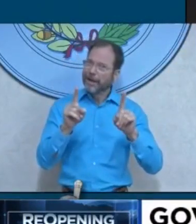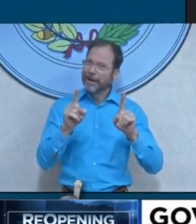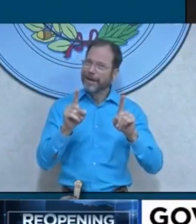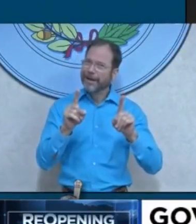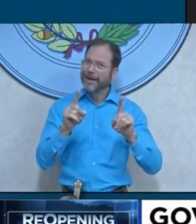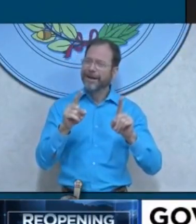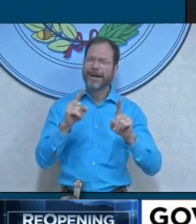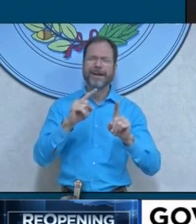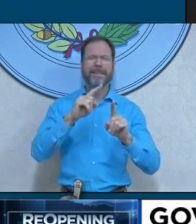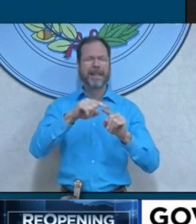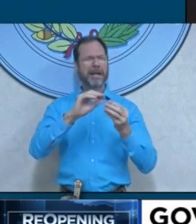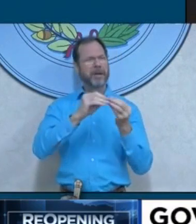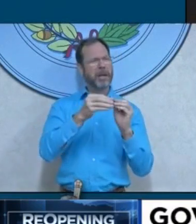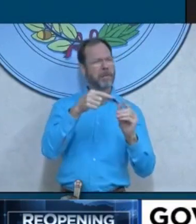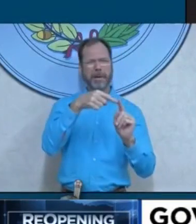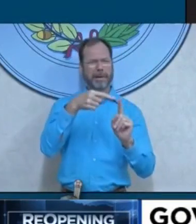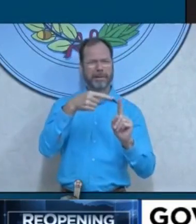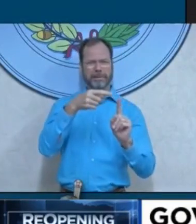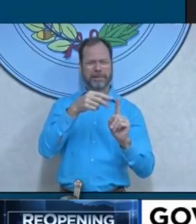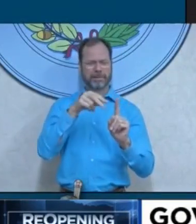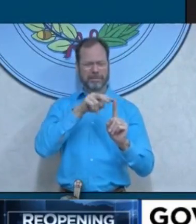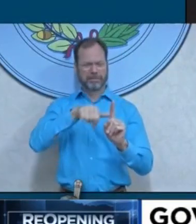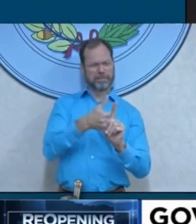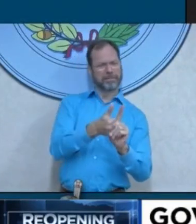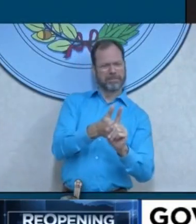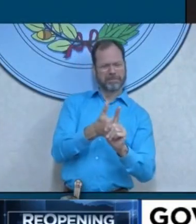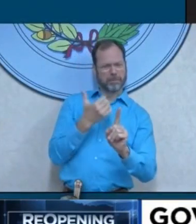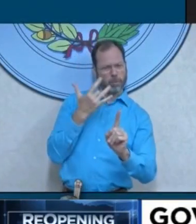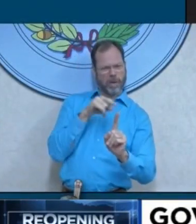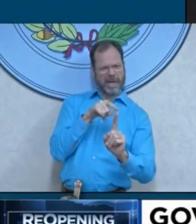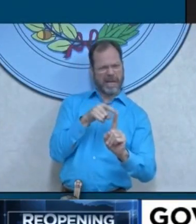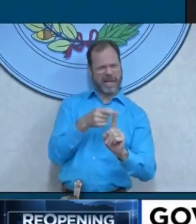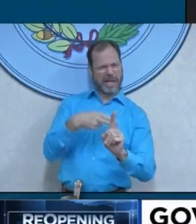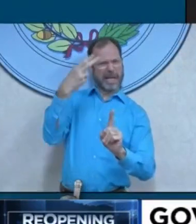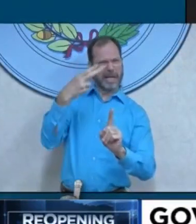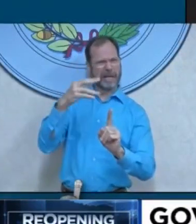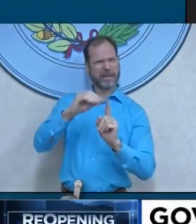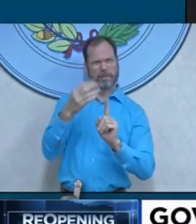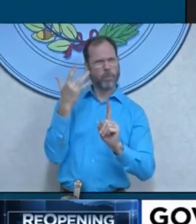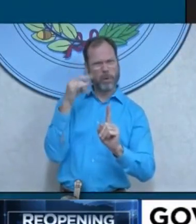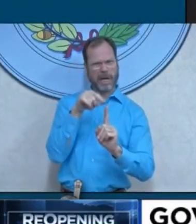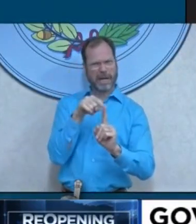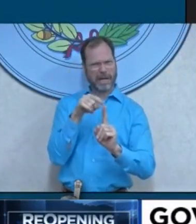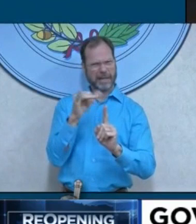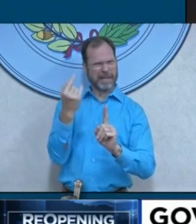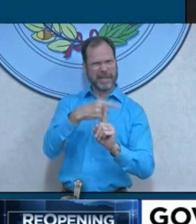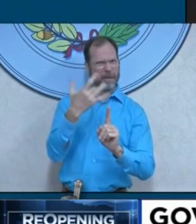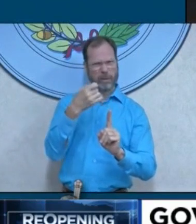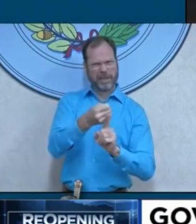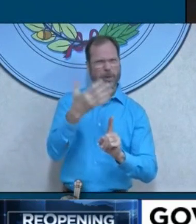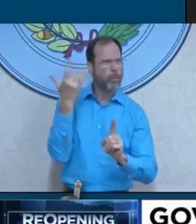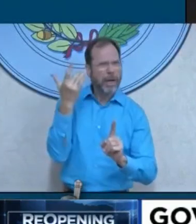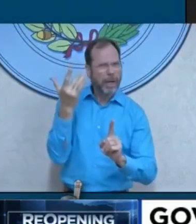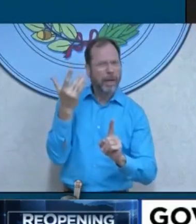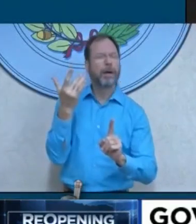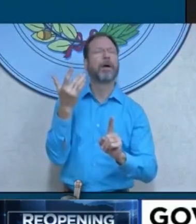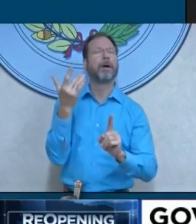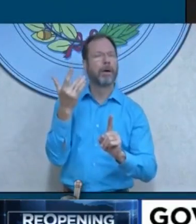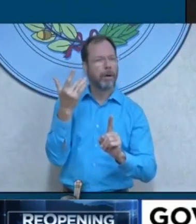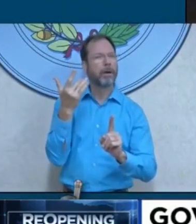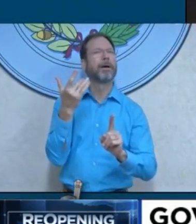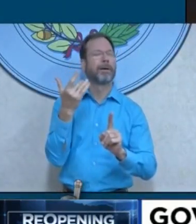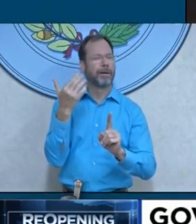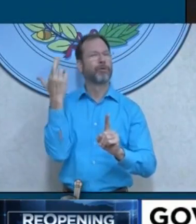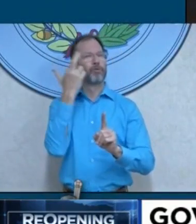look behind that number and look into the reason. Governor Greg Abbott spent the majority of his almost hour-long press conference today